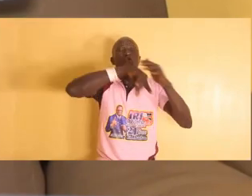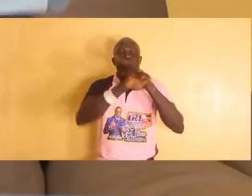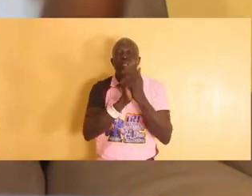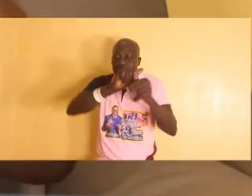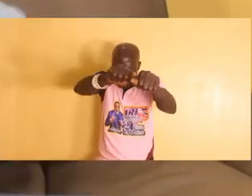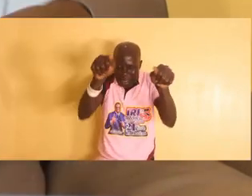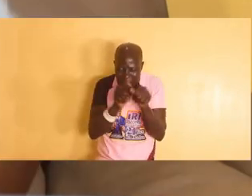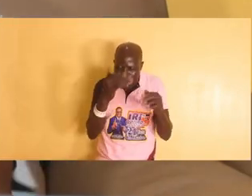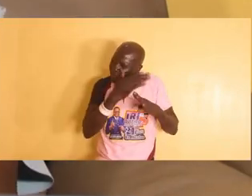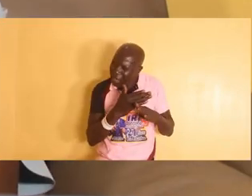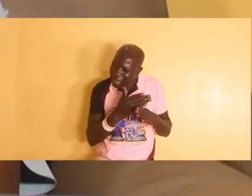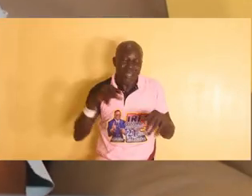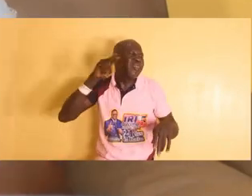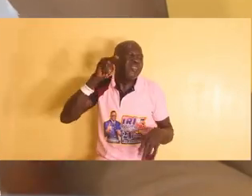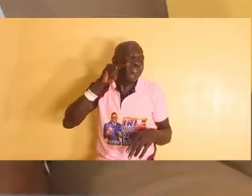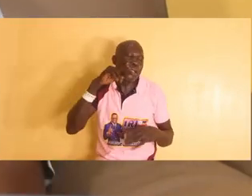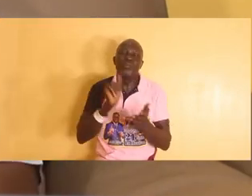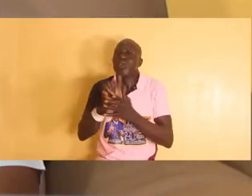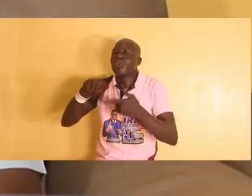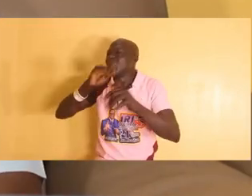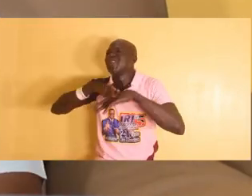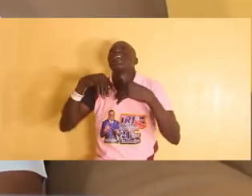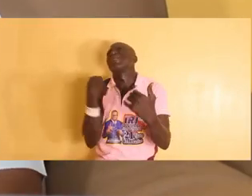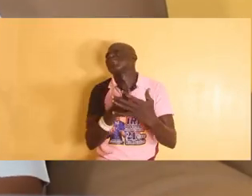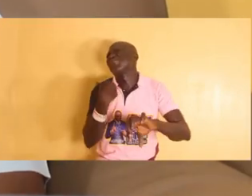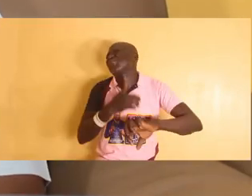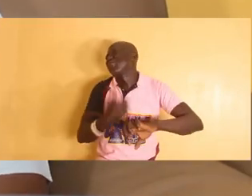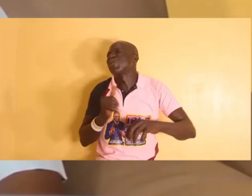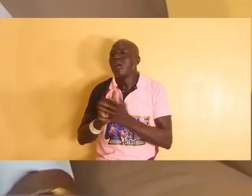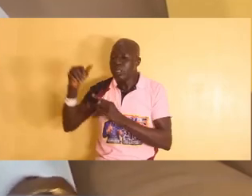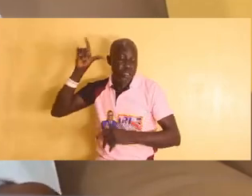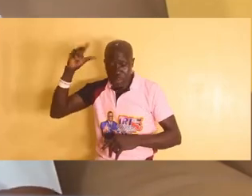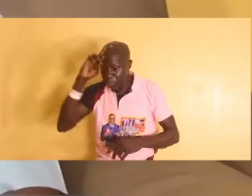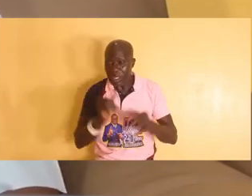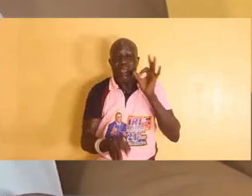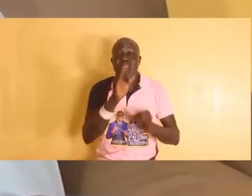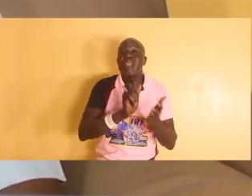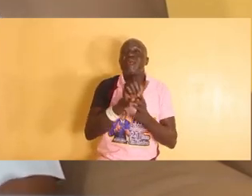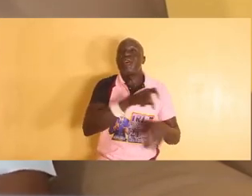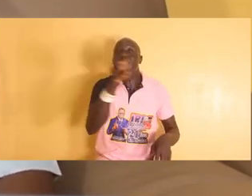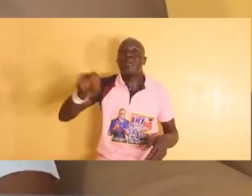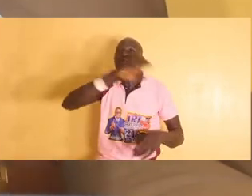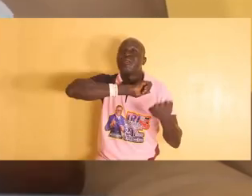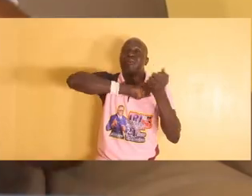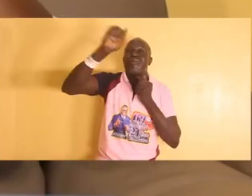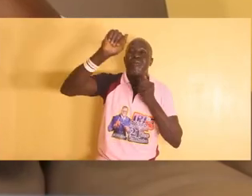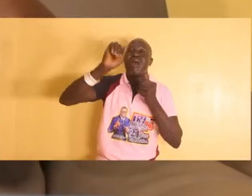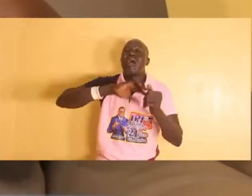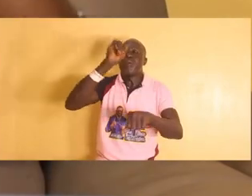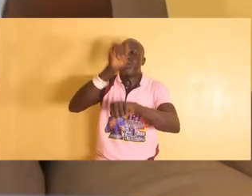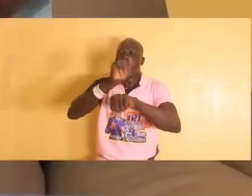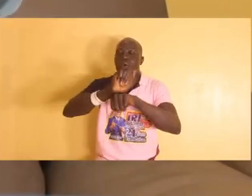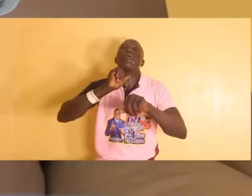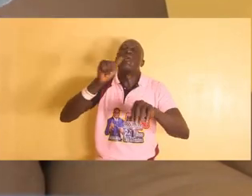sì ń. You die nearby. Tó wà Nàìjíríà. Die in Nigeria. Tó ní kò ṣeé ṣe. You say it's impossible. Gbọ́ mi sà. Listen to me. Tí ìrìnàjò rẹ bá jìnà. If your journey is far. Iṣẹ́ rẹ ò fọ́